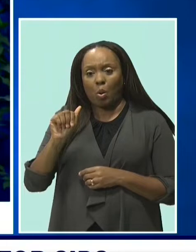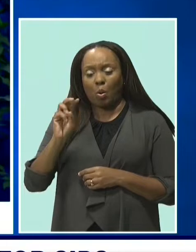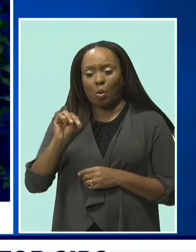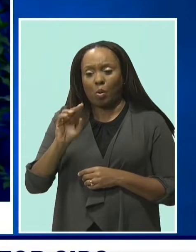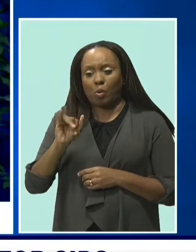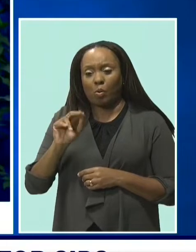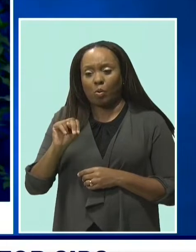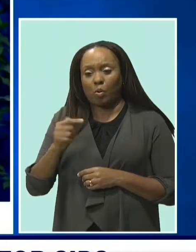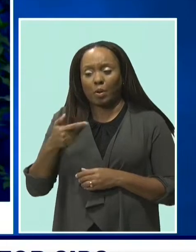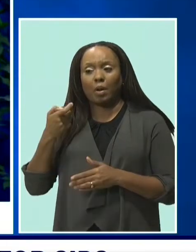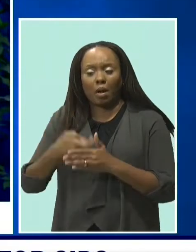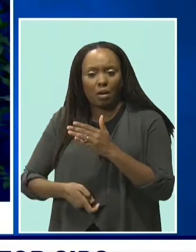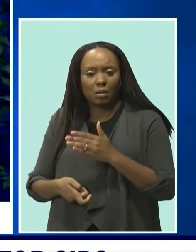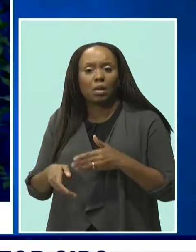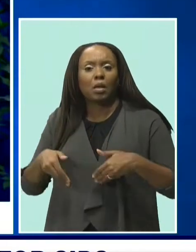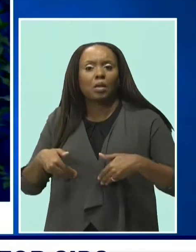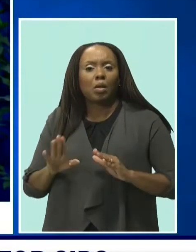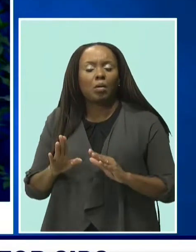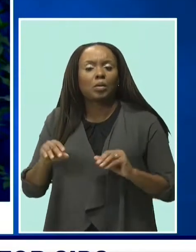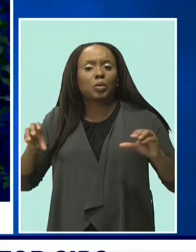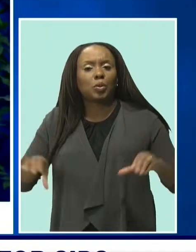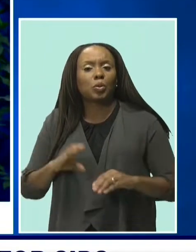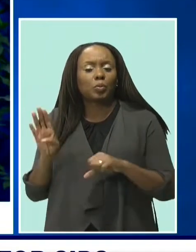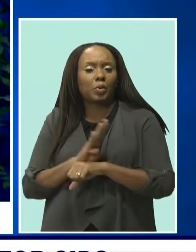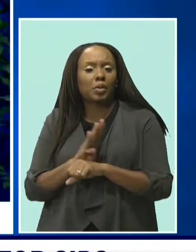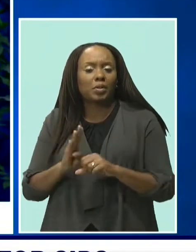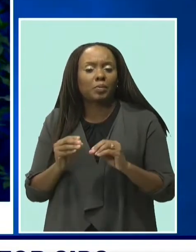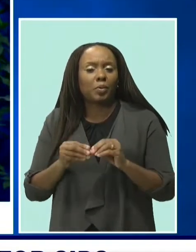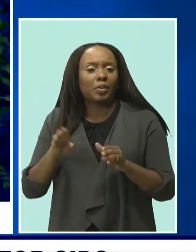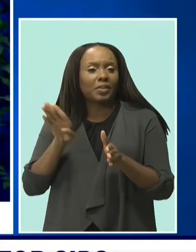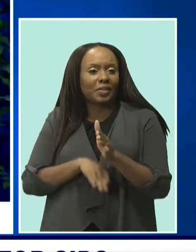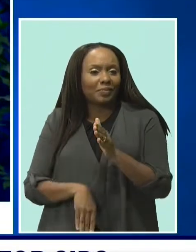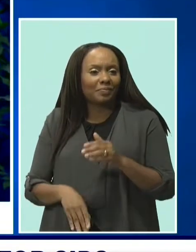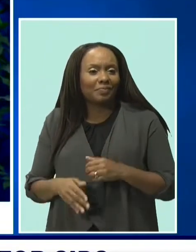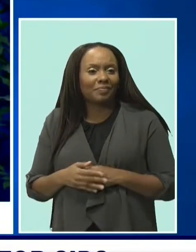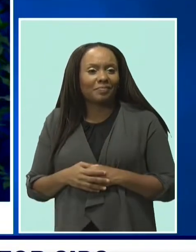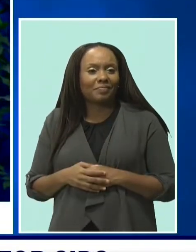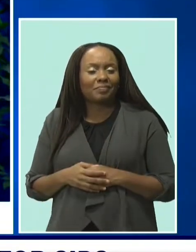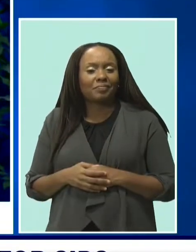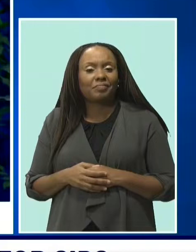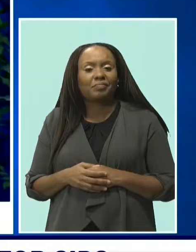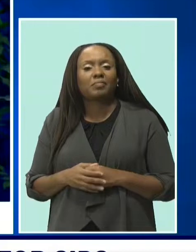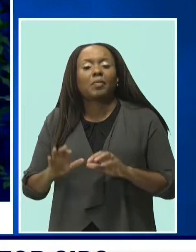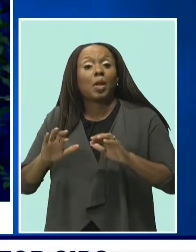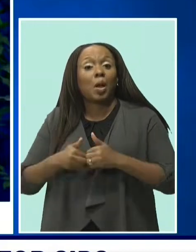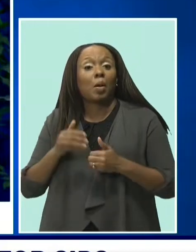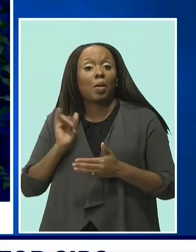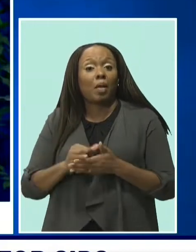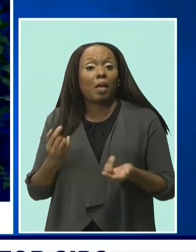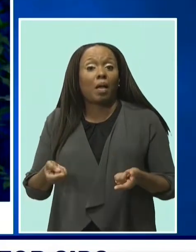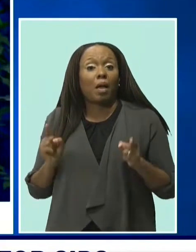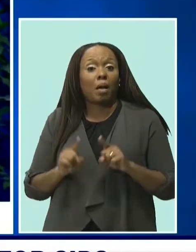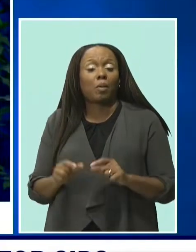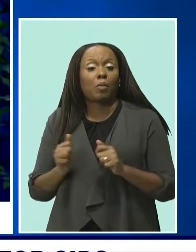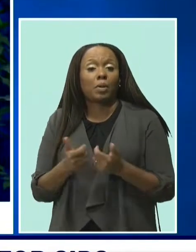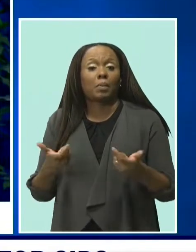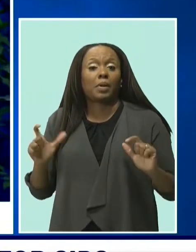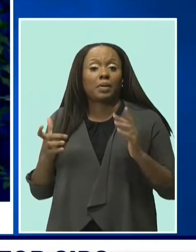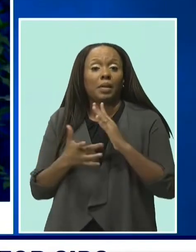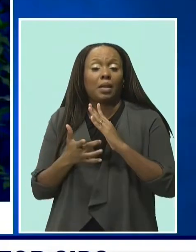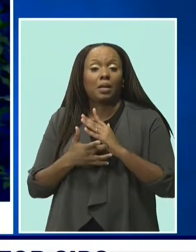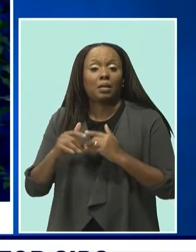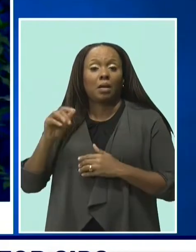business more cheaply, how do we also provide the regulation for these major marketplaces and these major technology companies that will